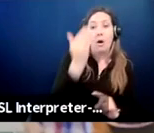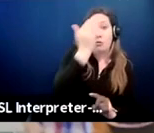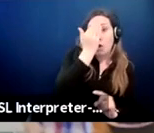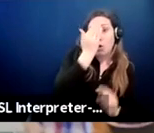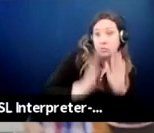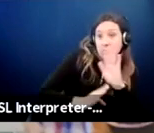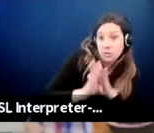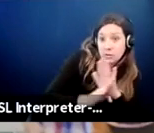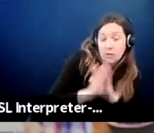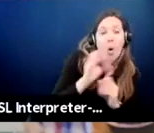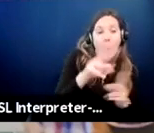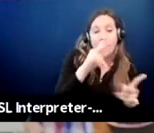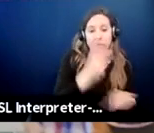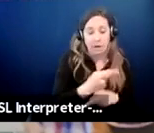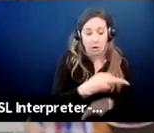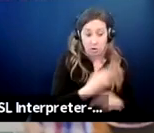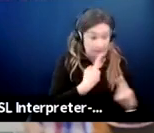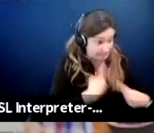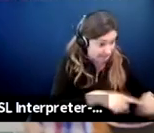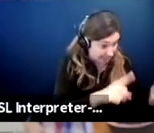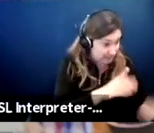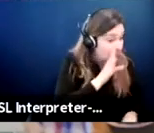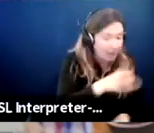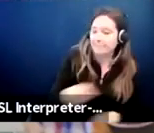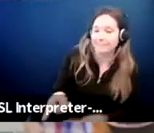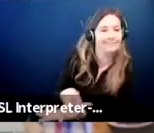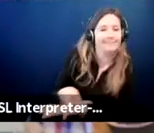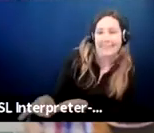works, this doesn't work. So if you go through the procedure